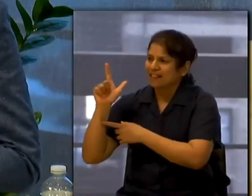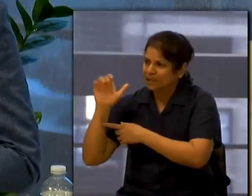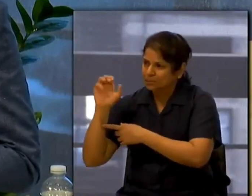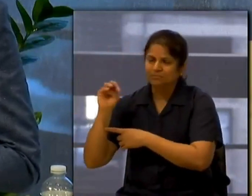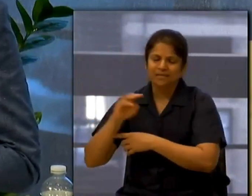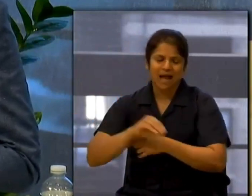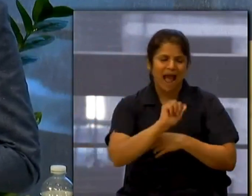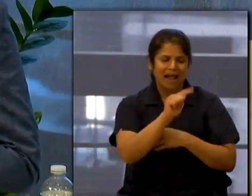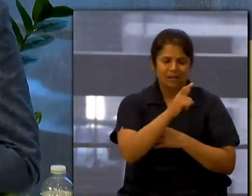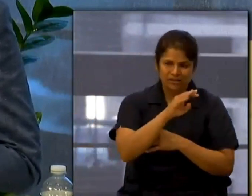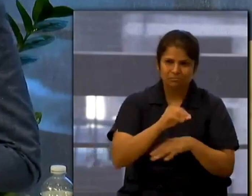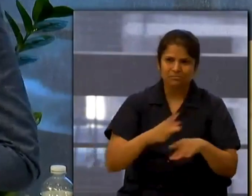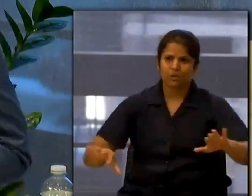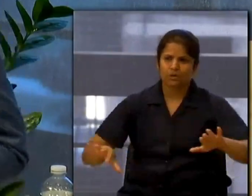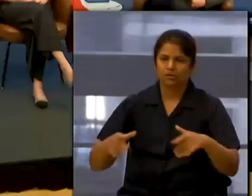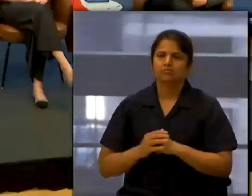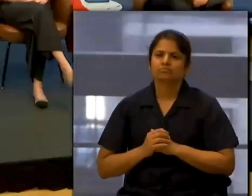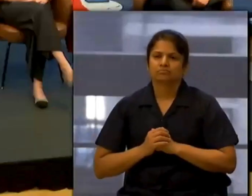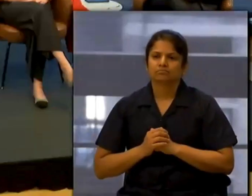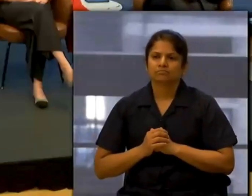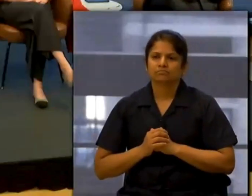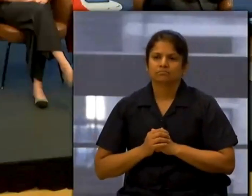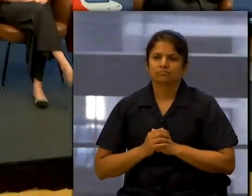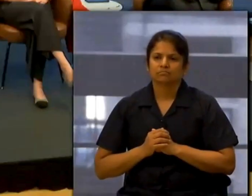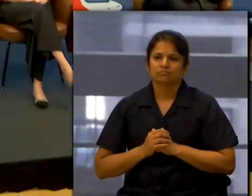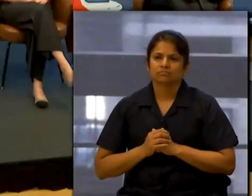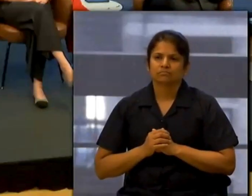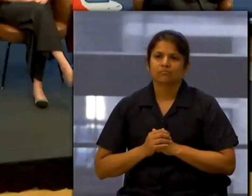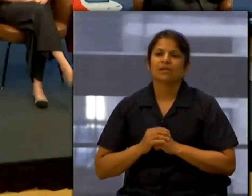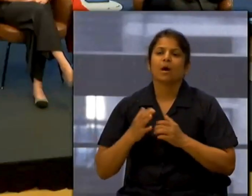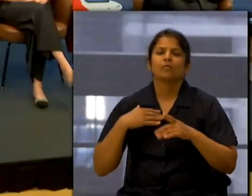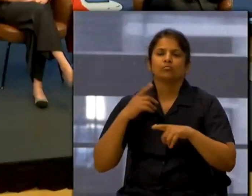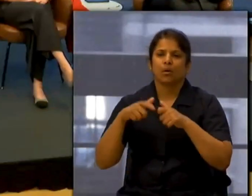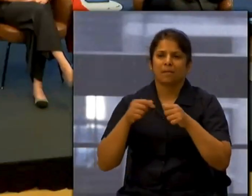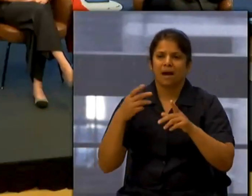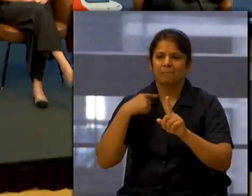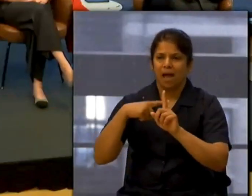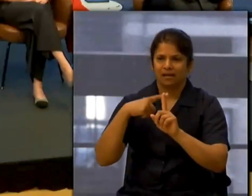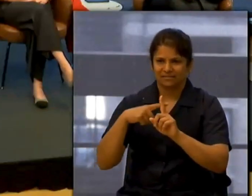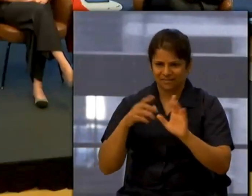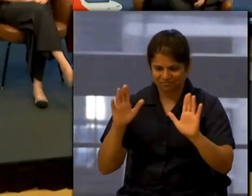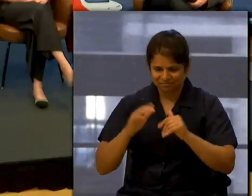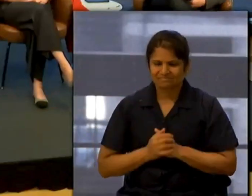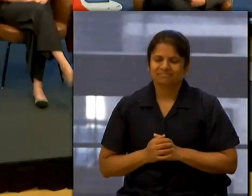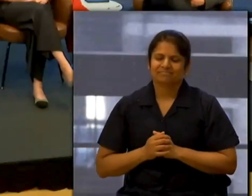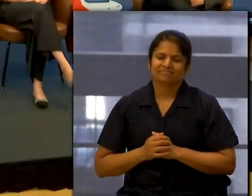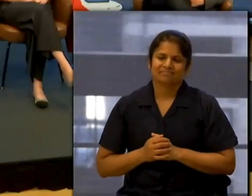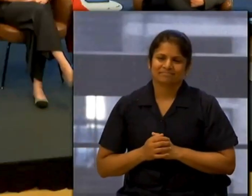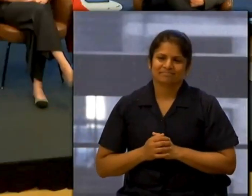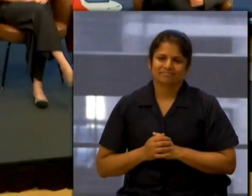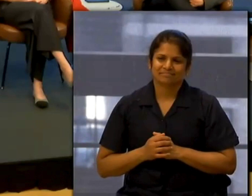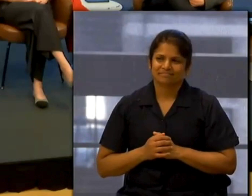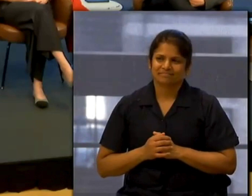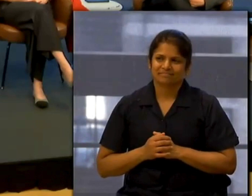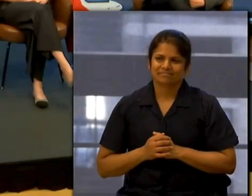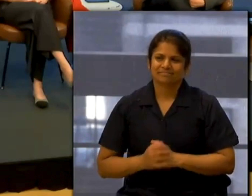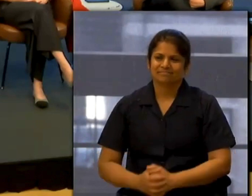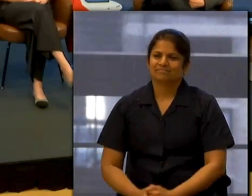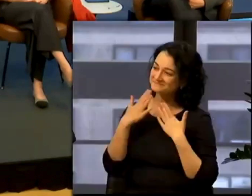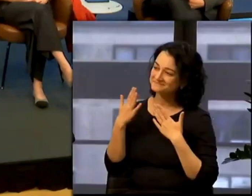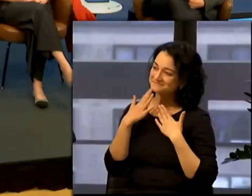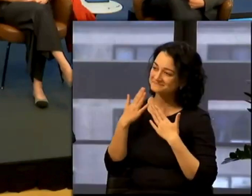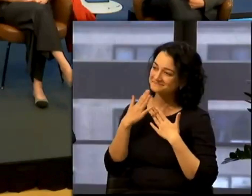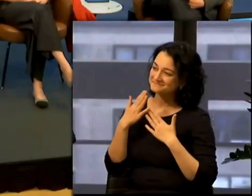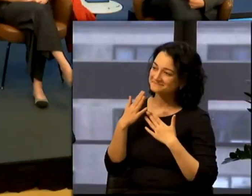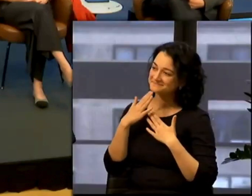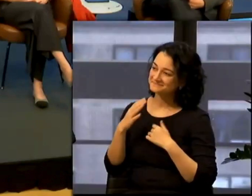more positive note. Thank you, Judy. Well, folks, Galila? Yeah, if I can sort of continue the